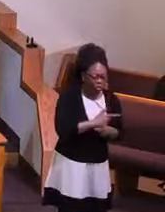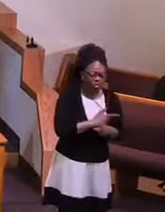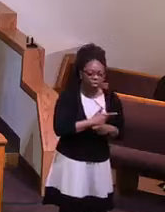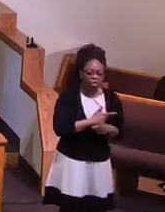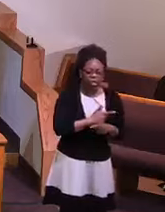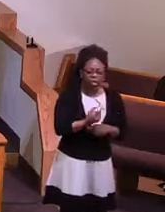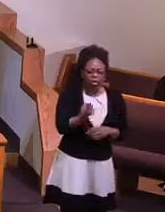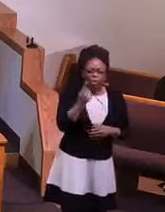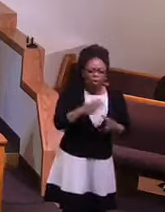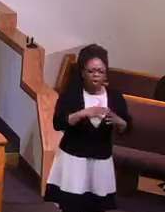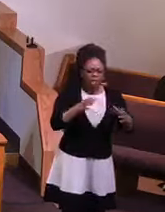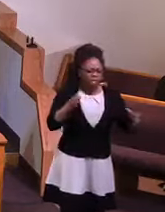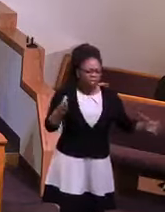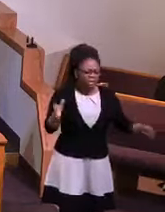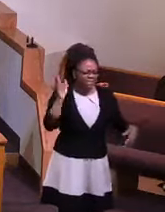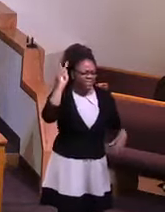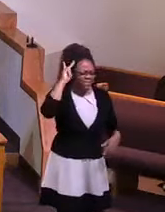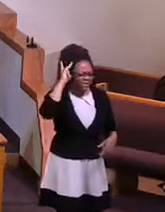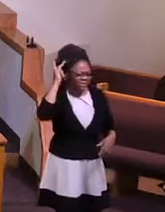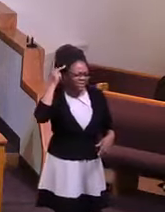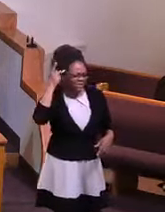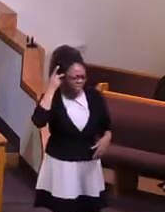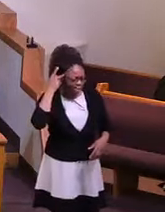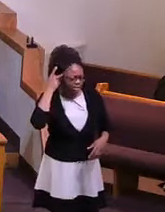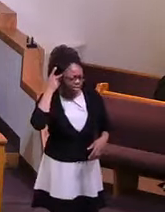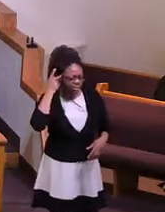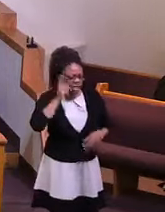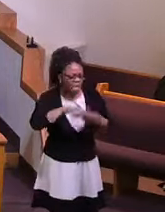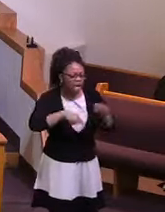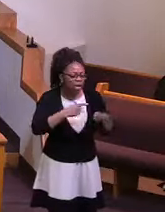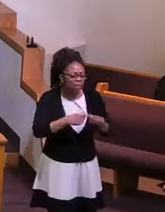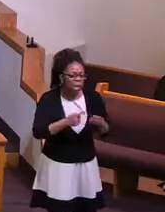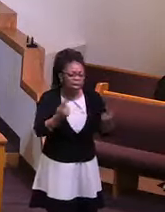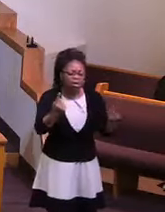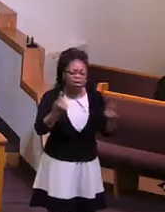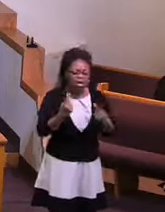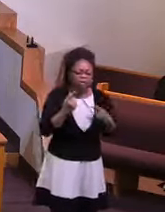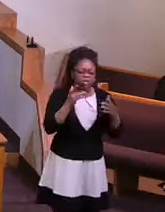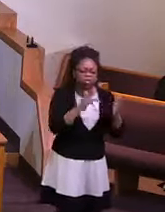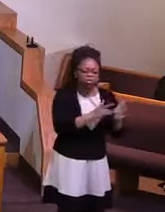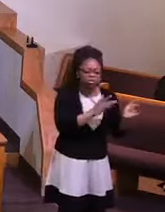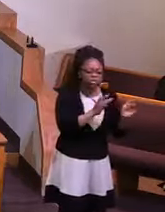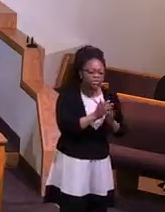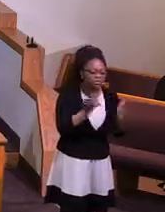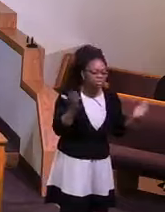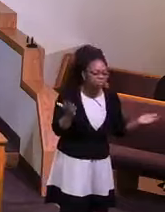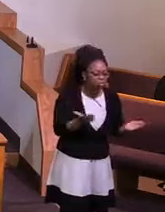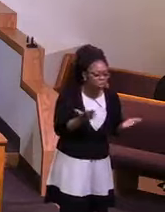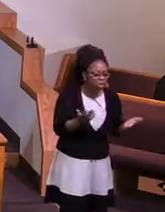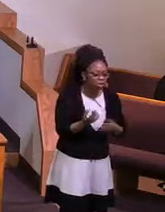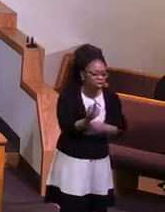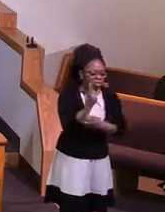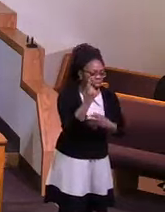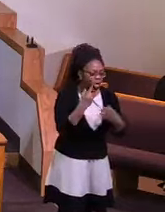brother. One of the biggest misconceptions and misunderstandings about coming to Jesus is that one will have to get